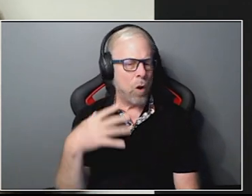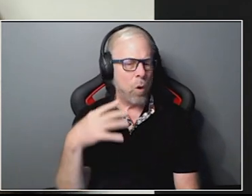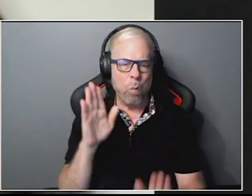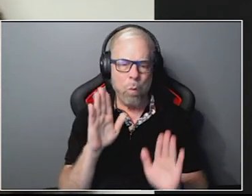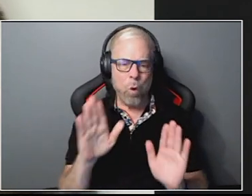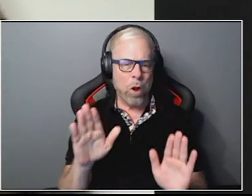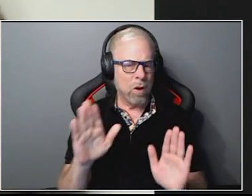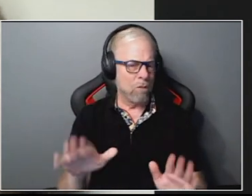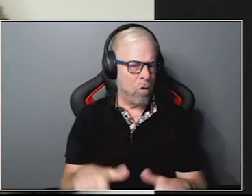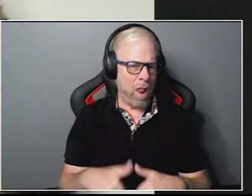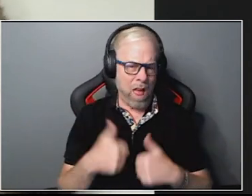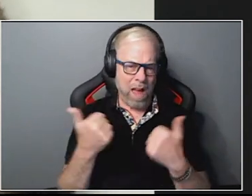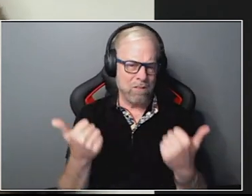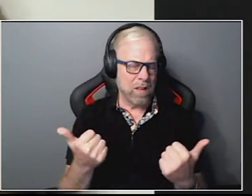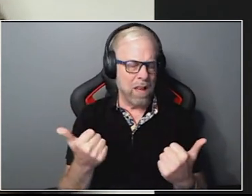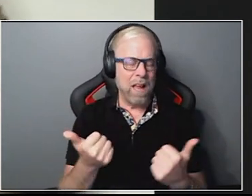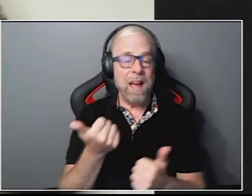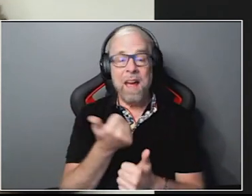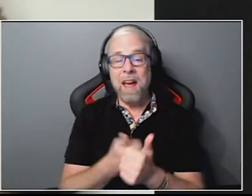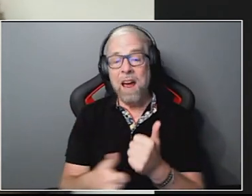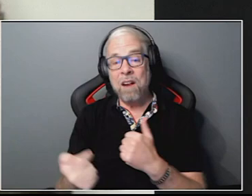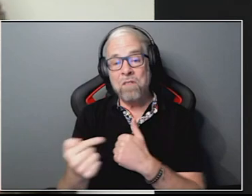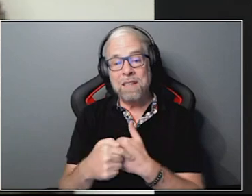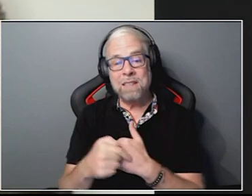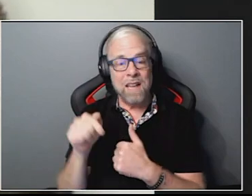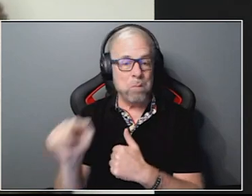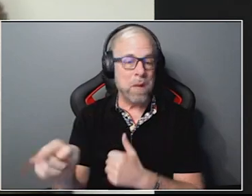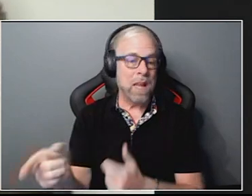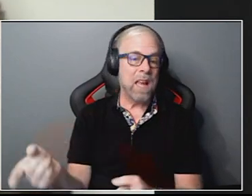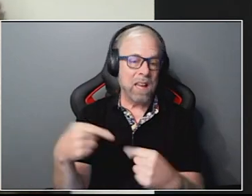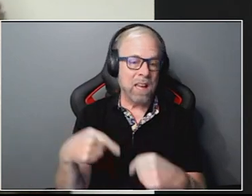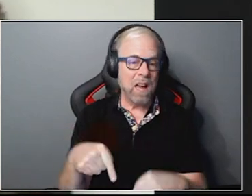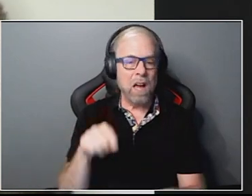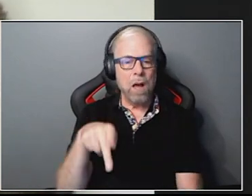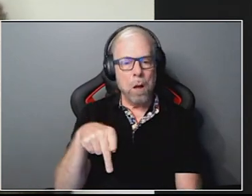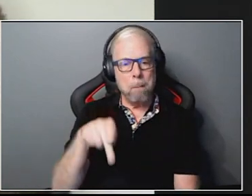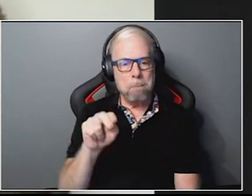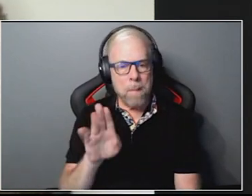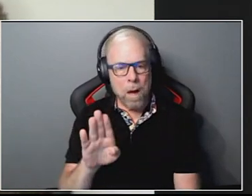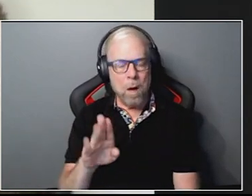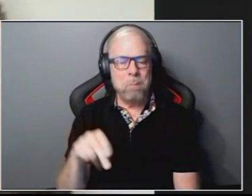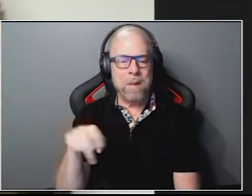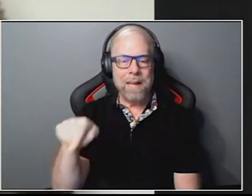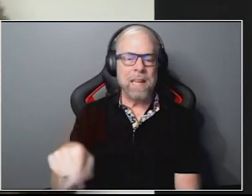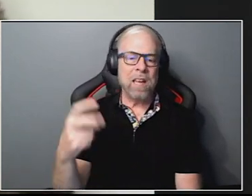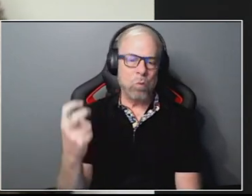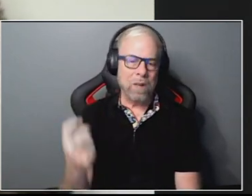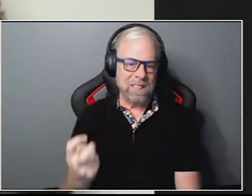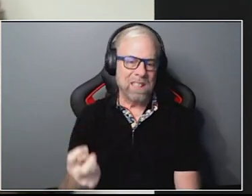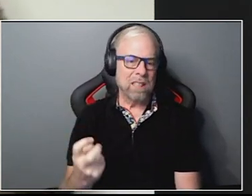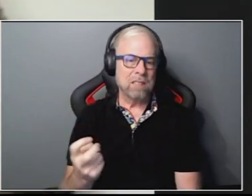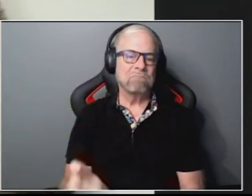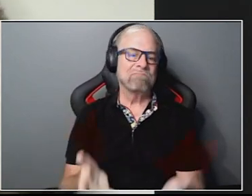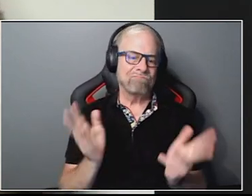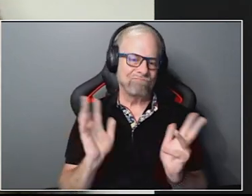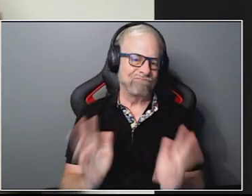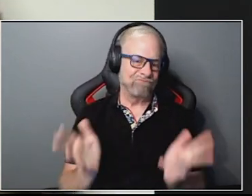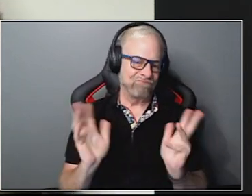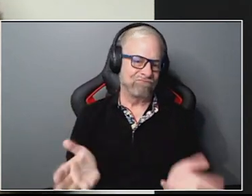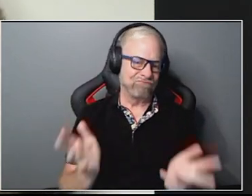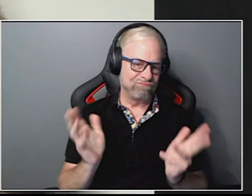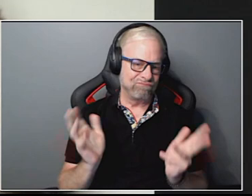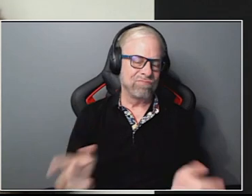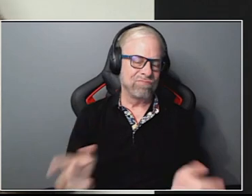believe. Every time he would come, he would sit and tell me of the various adventures and things that he did. You